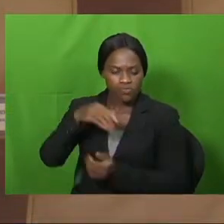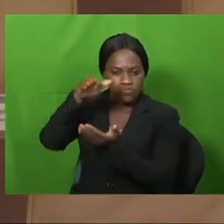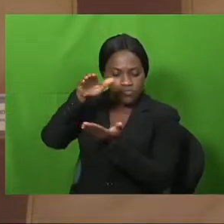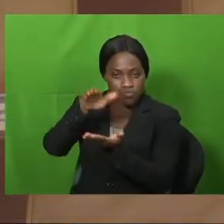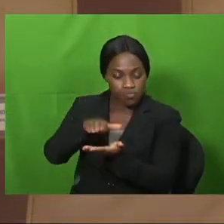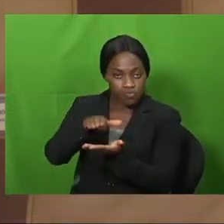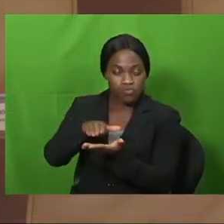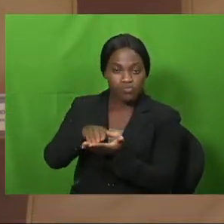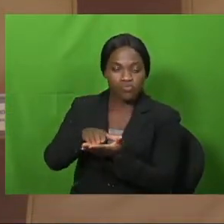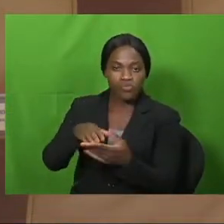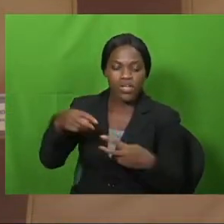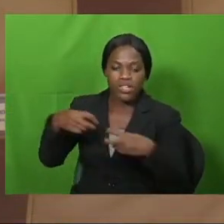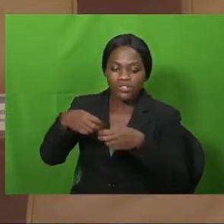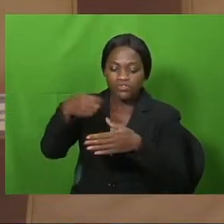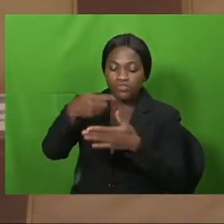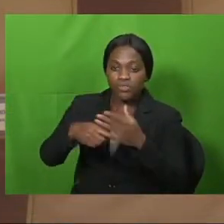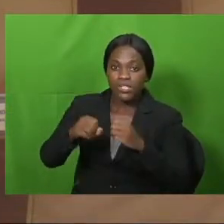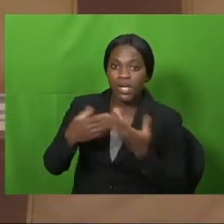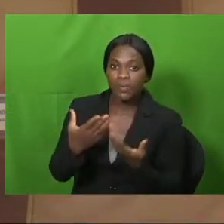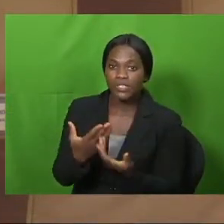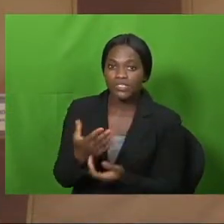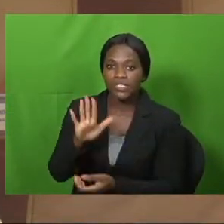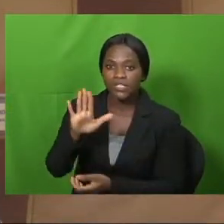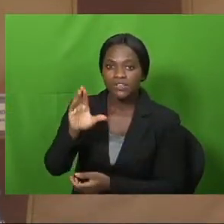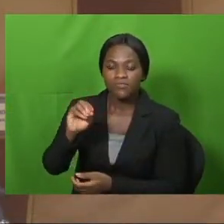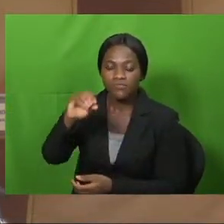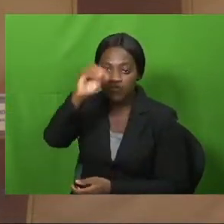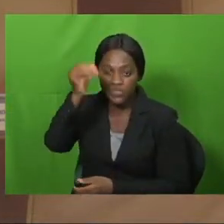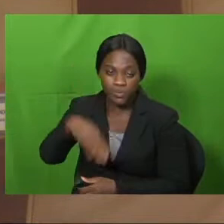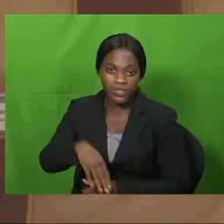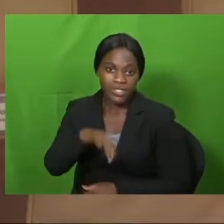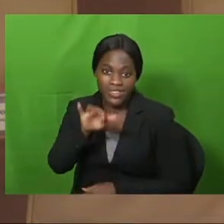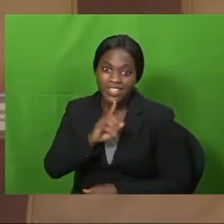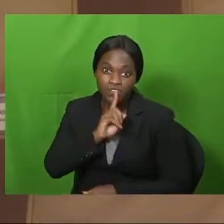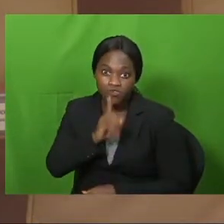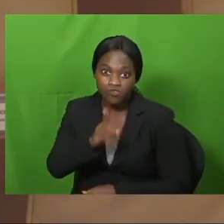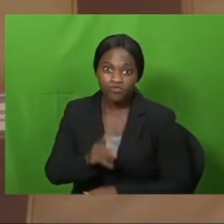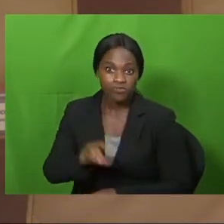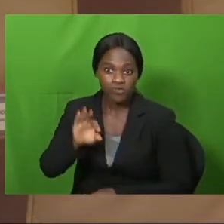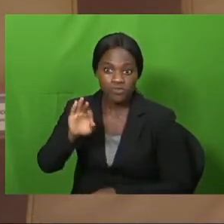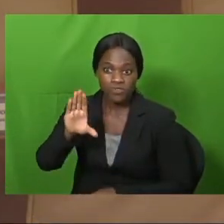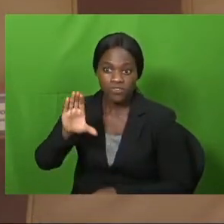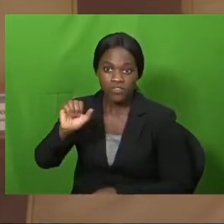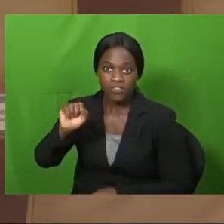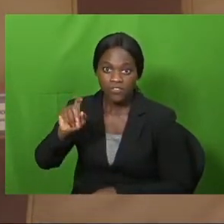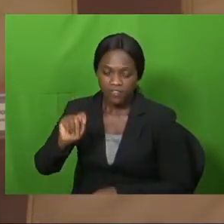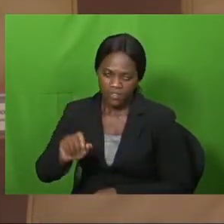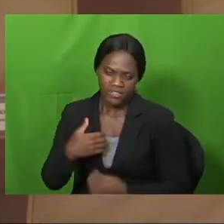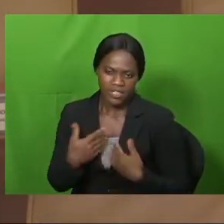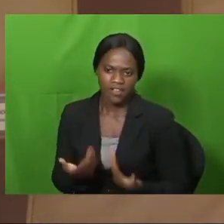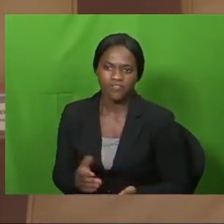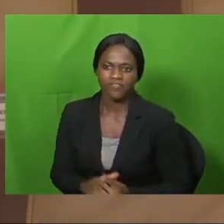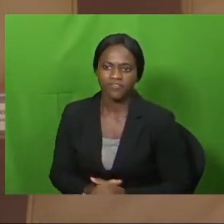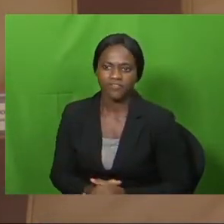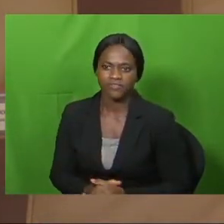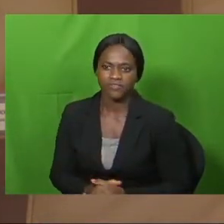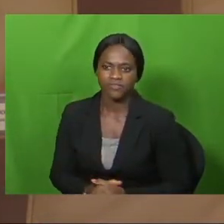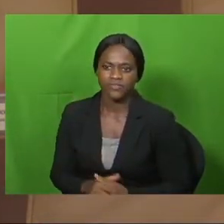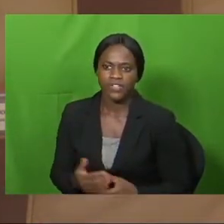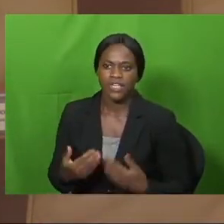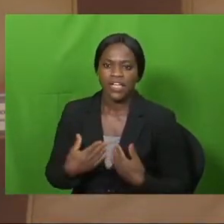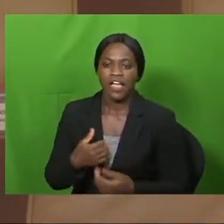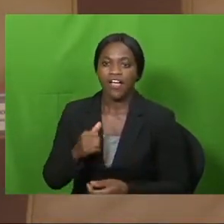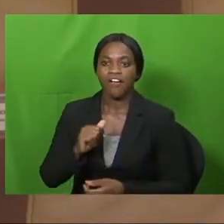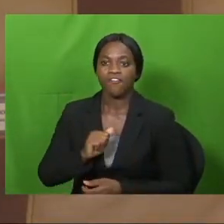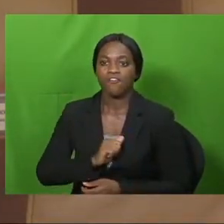tariffs by 50%. That is a fact. Mr. Speaker, we can have our own sets